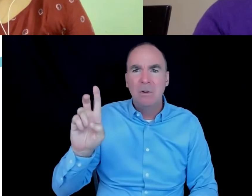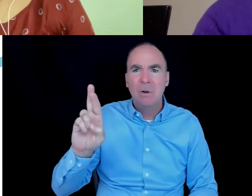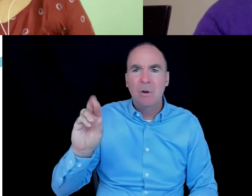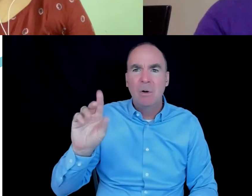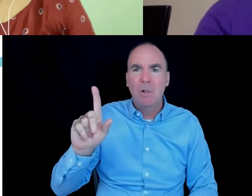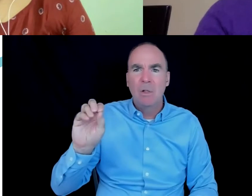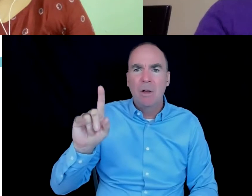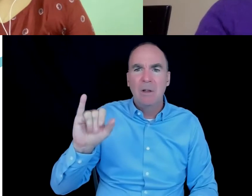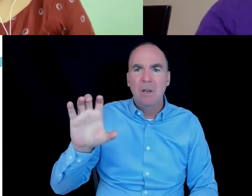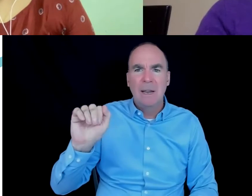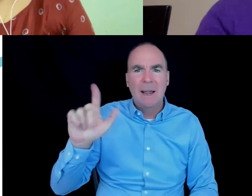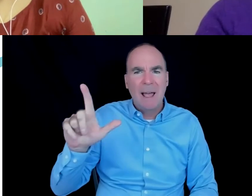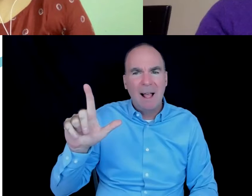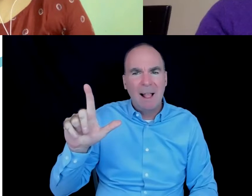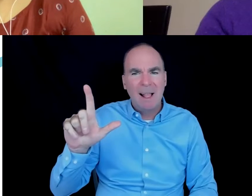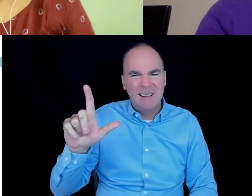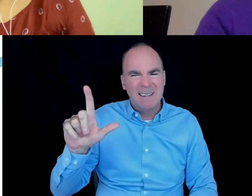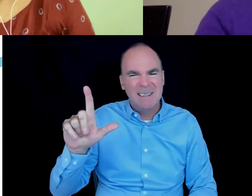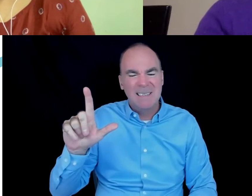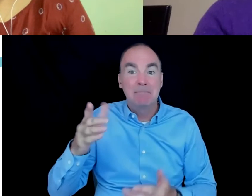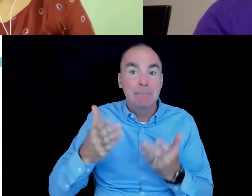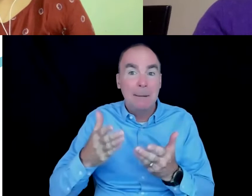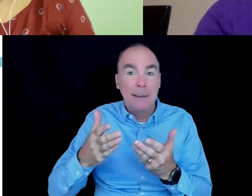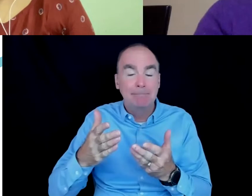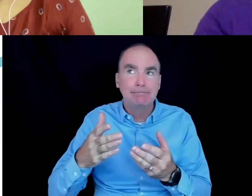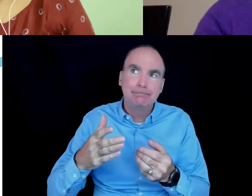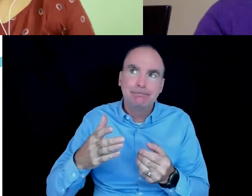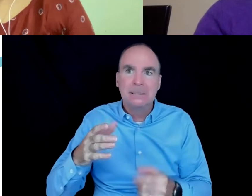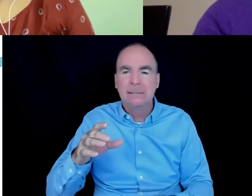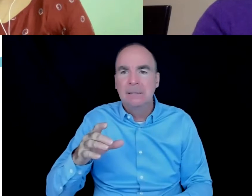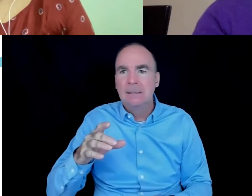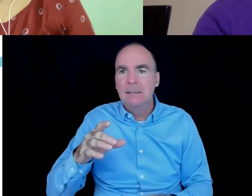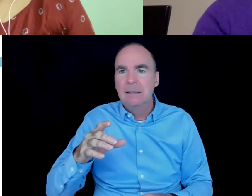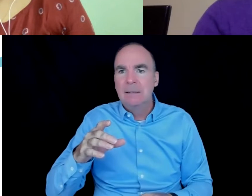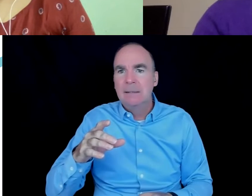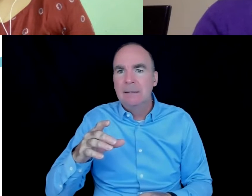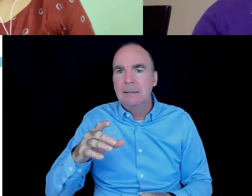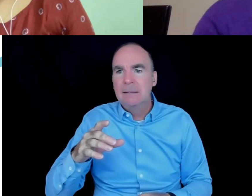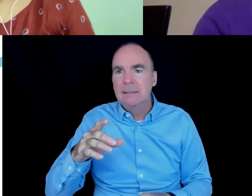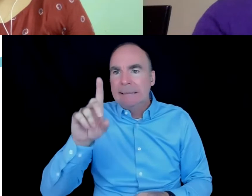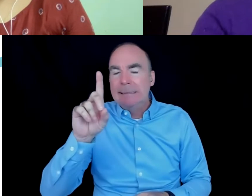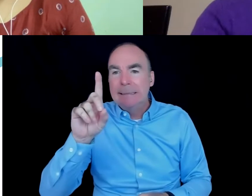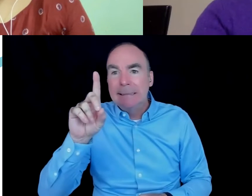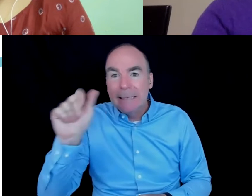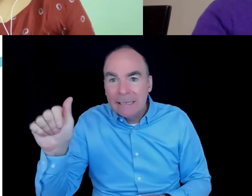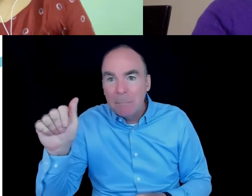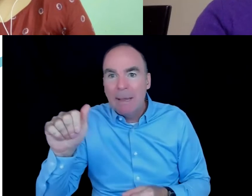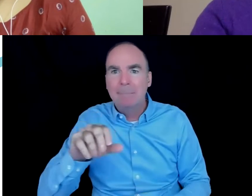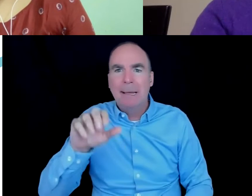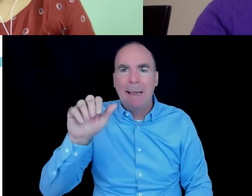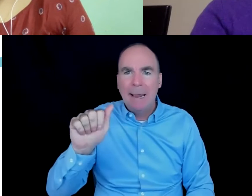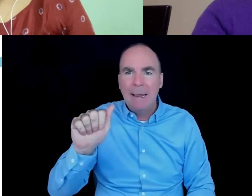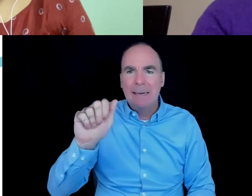ADHD, or whatever kind of neurological, understand that they are also human beings, and be able